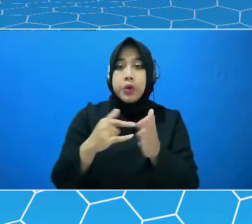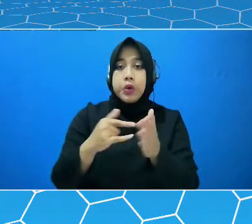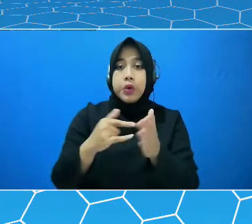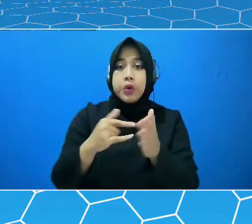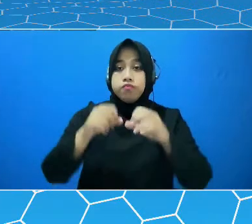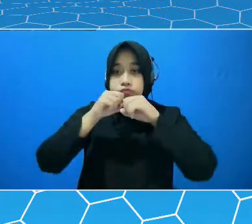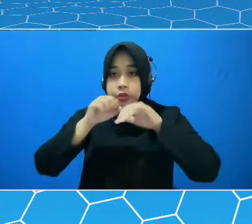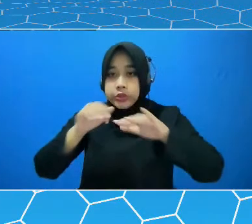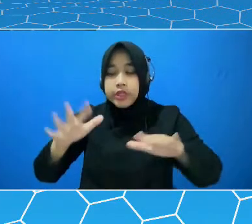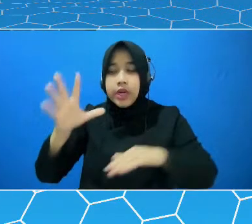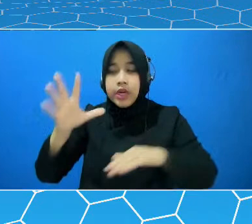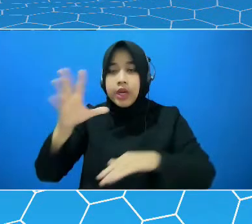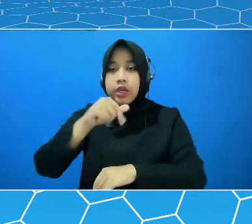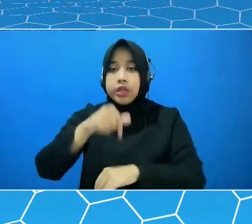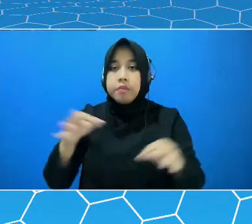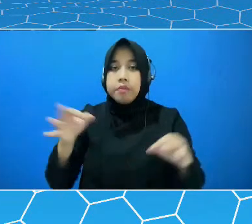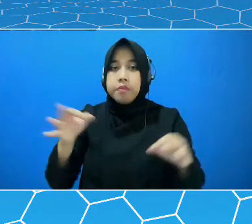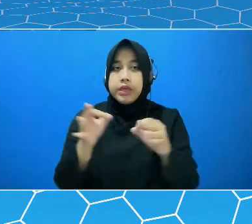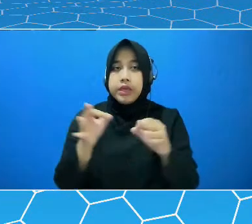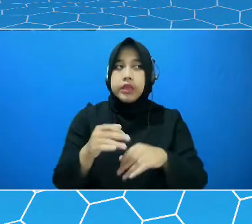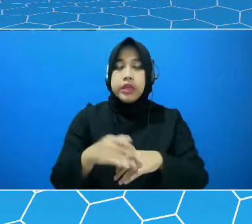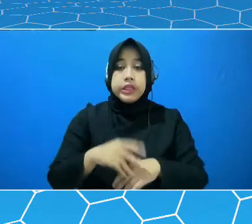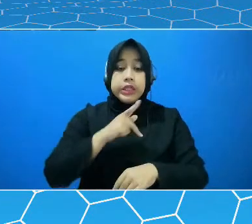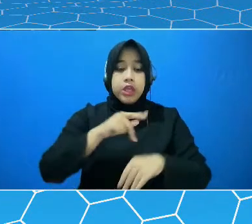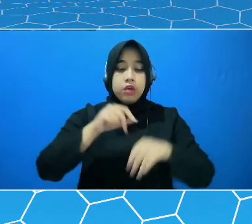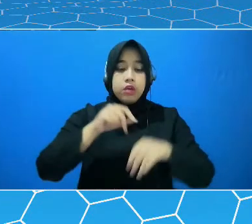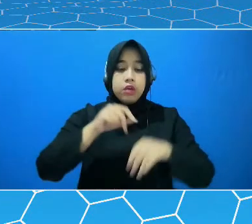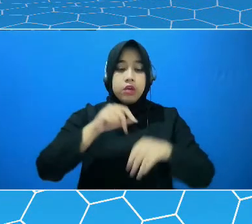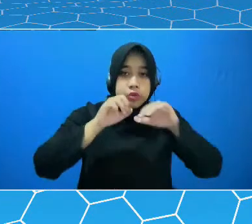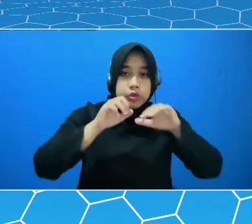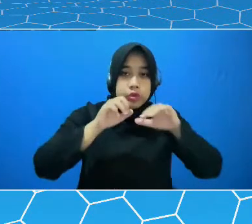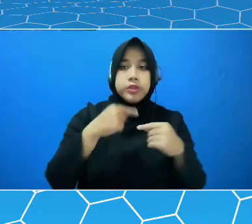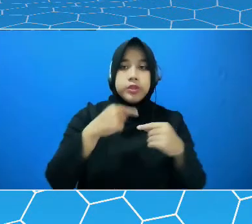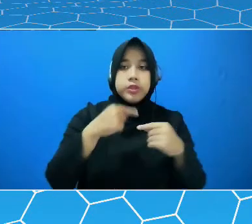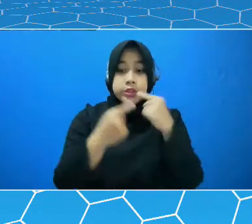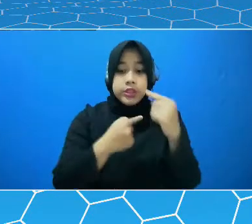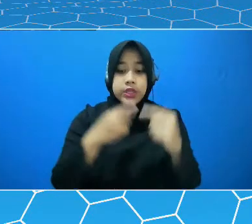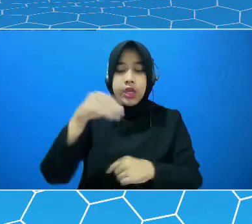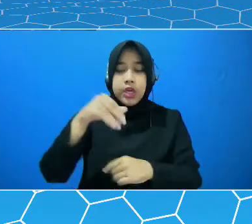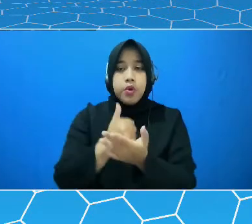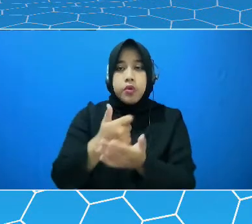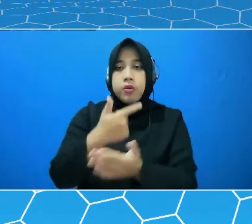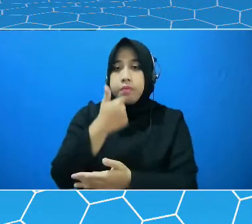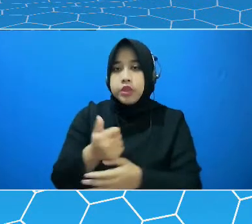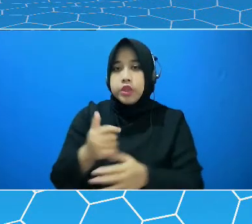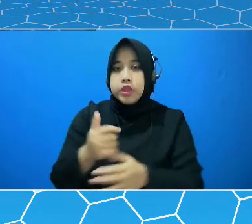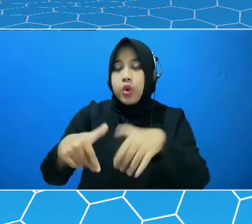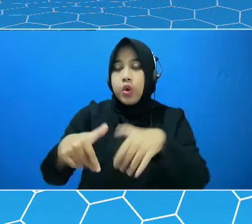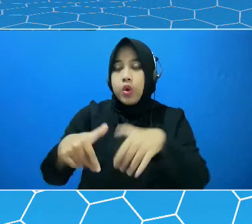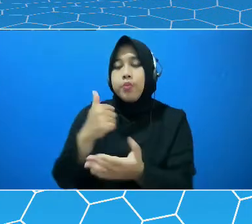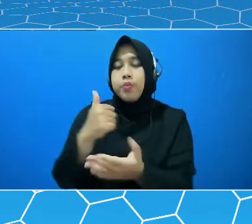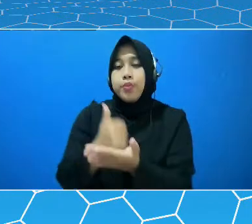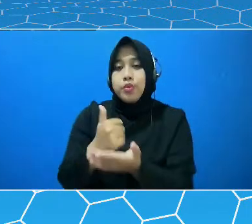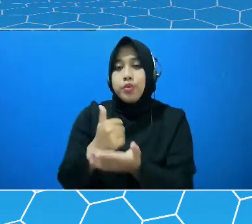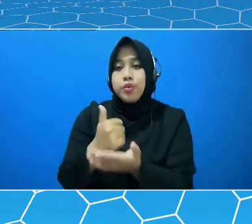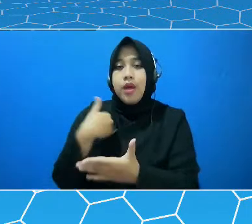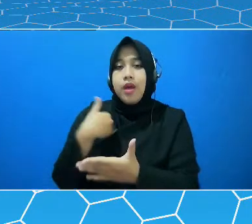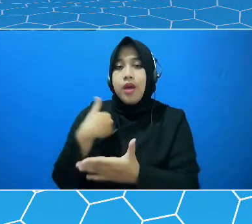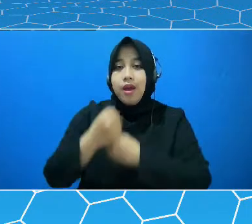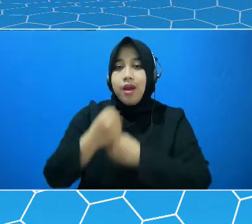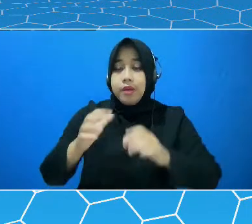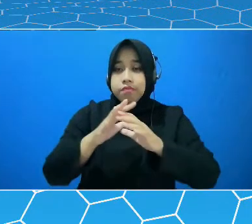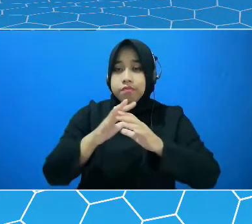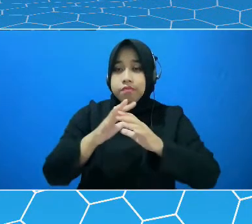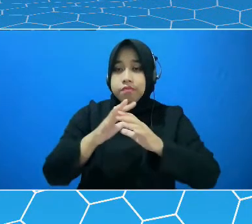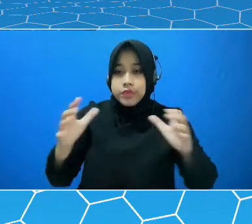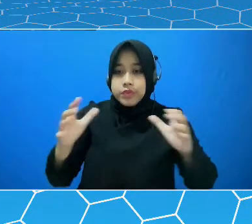very important, those aspects too. So it's an area with great expectations and great potential too. And I hope that